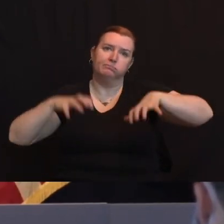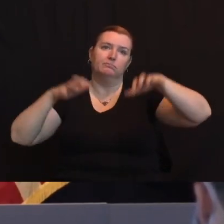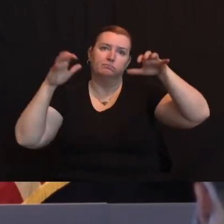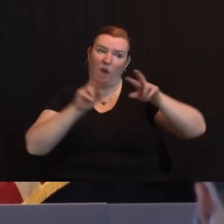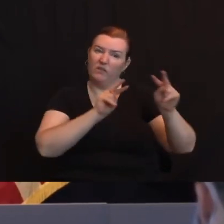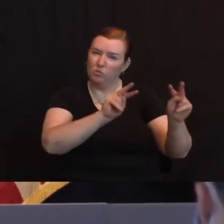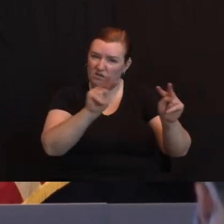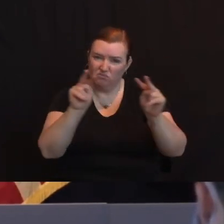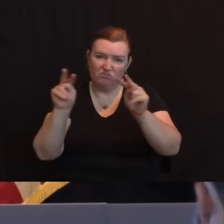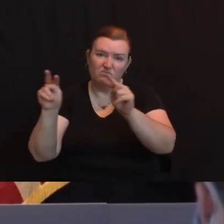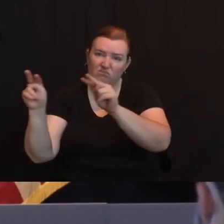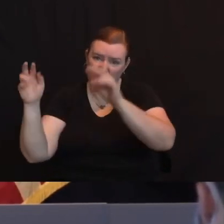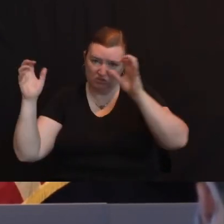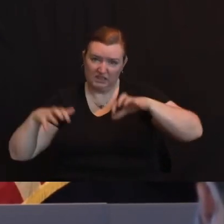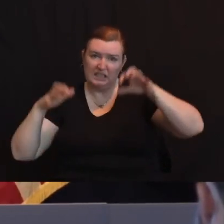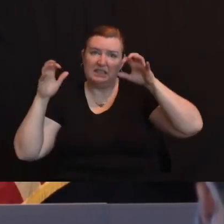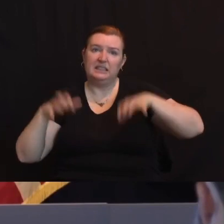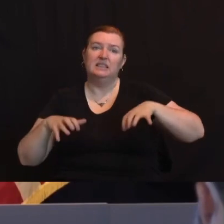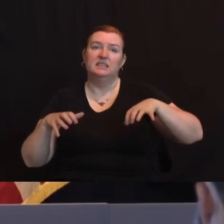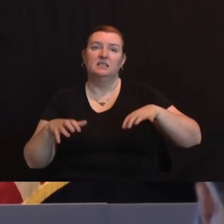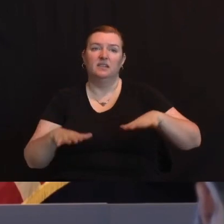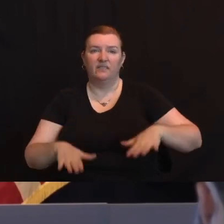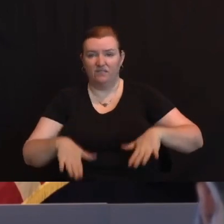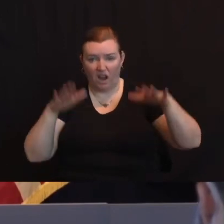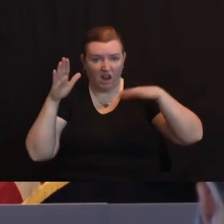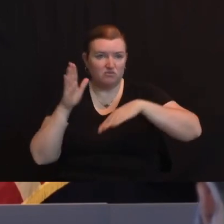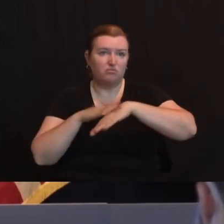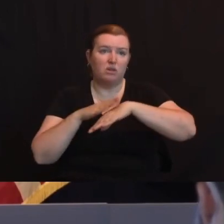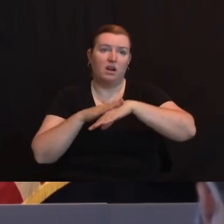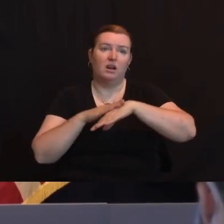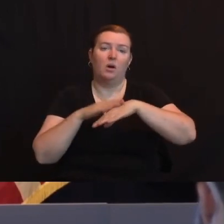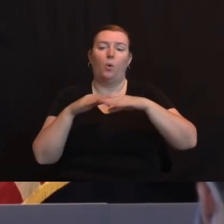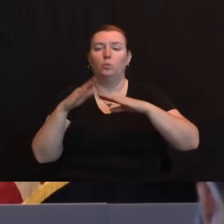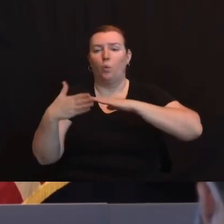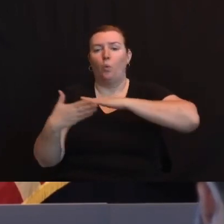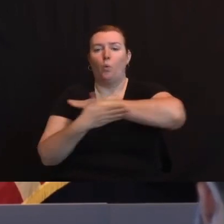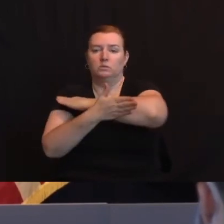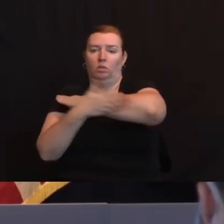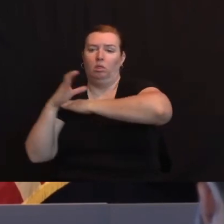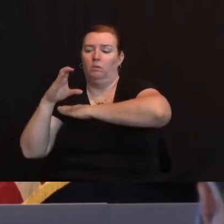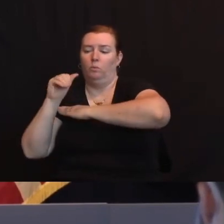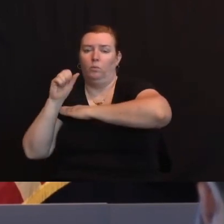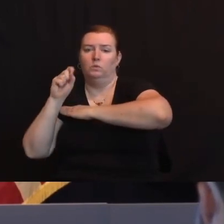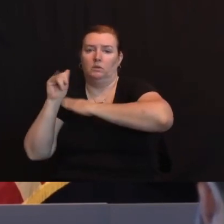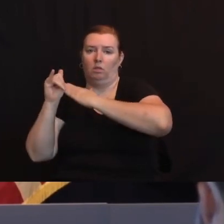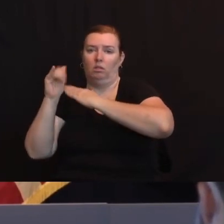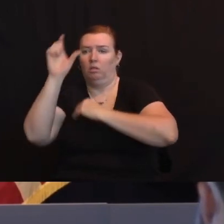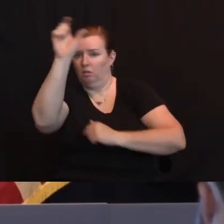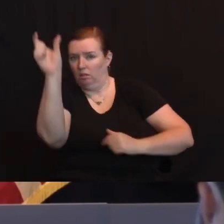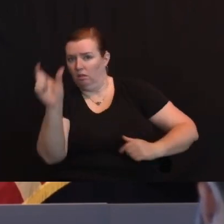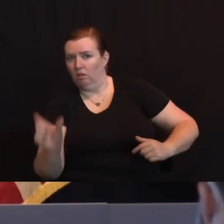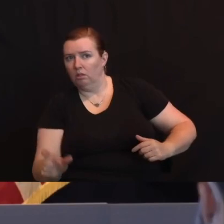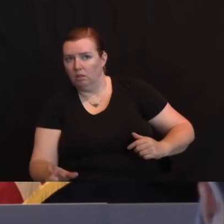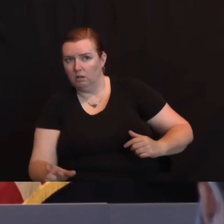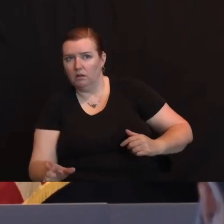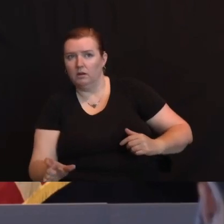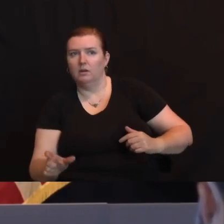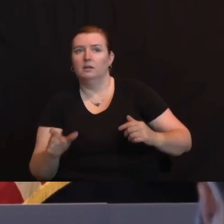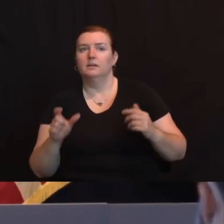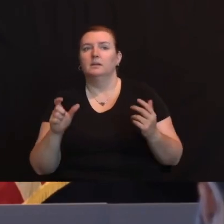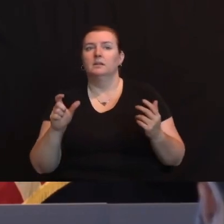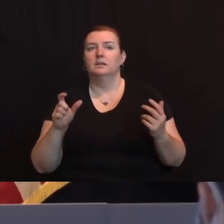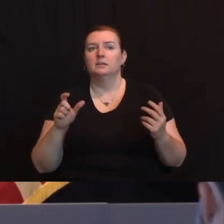the coastal flooding. With the cycle of the moon right now doesn't help us much either. So we do expect coastal and localized